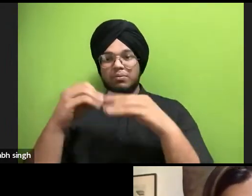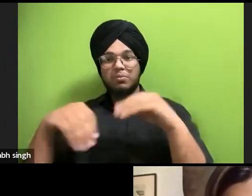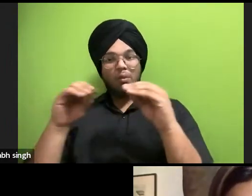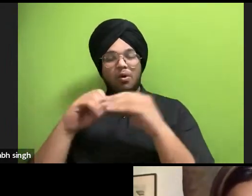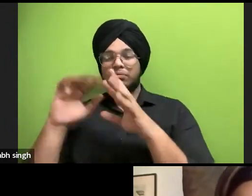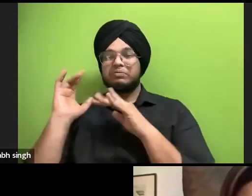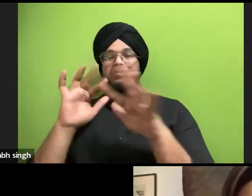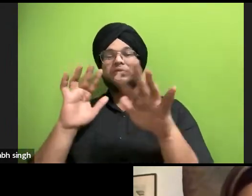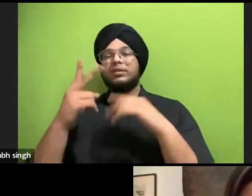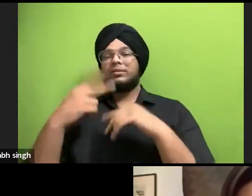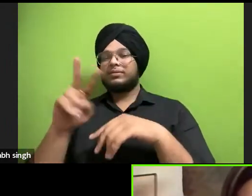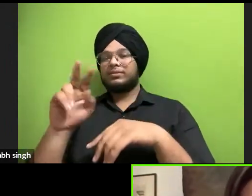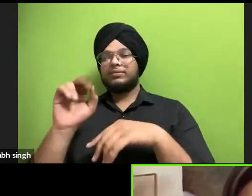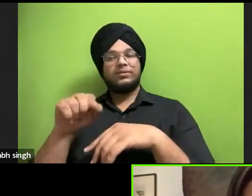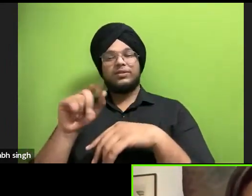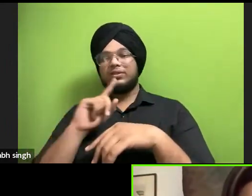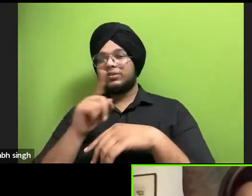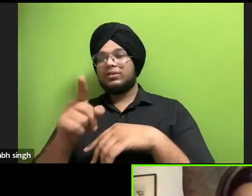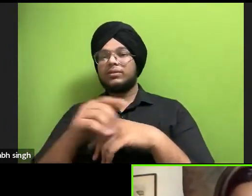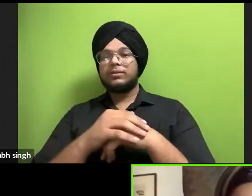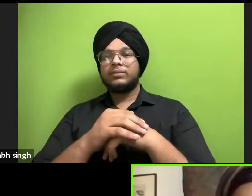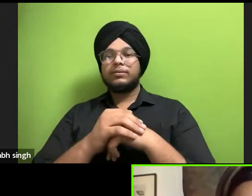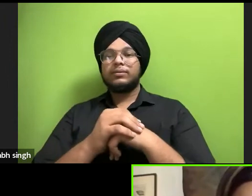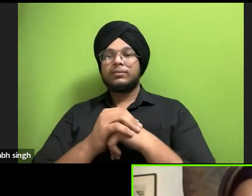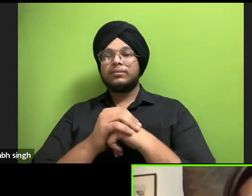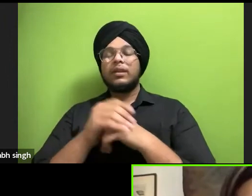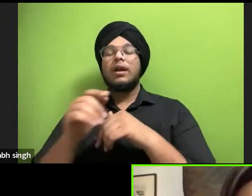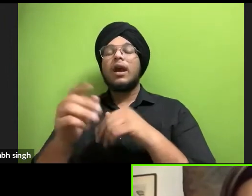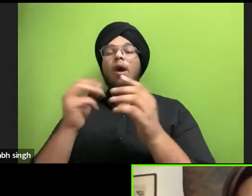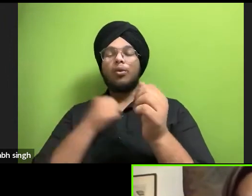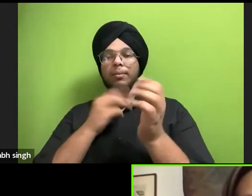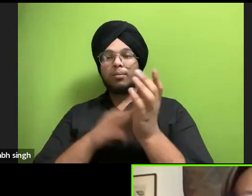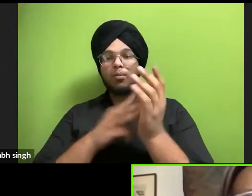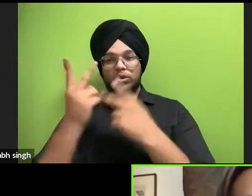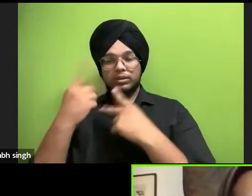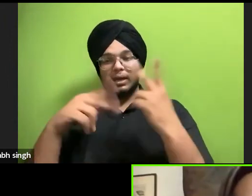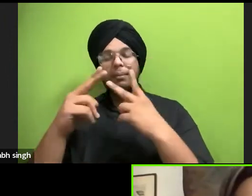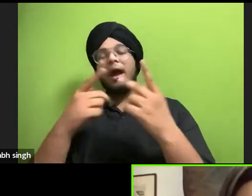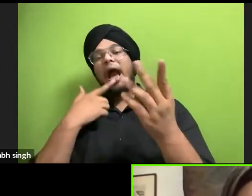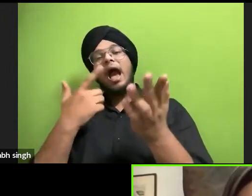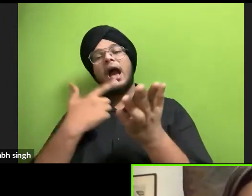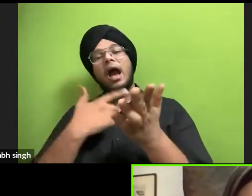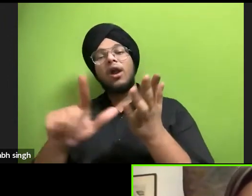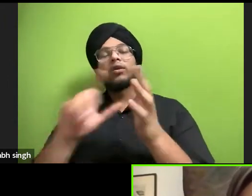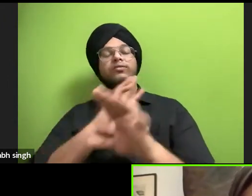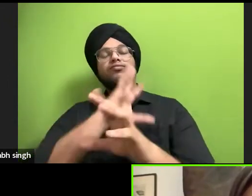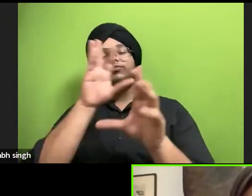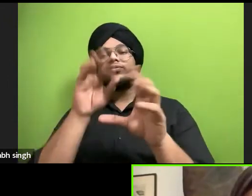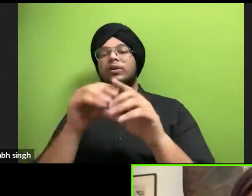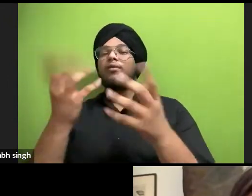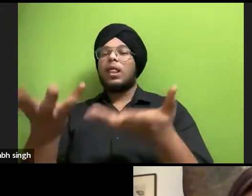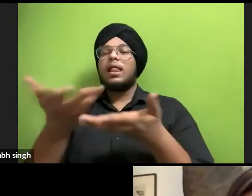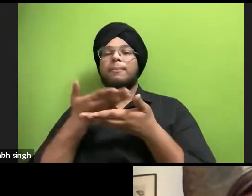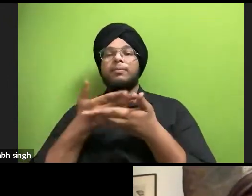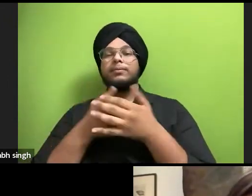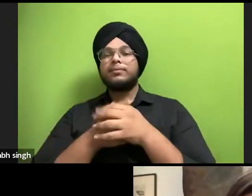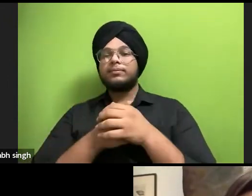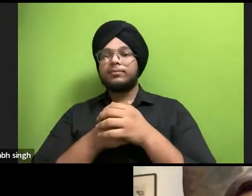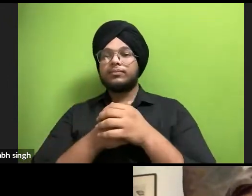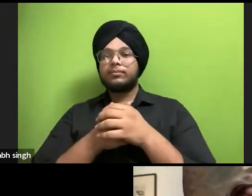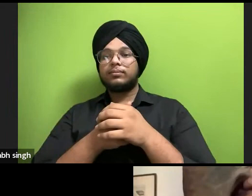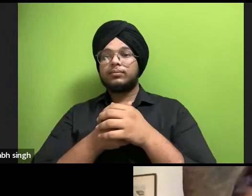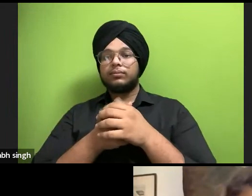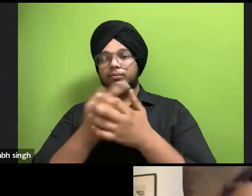course. Which allows this, allows this potential. Suhanya, when